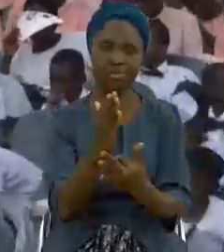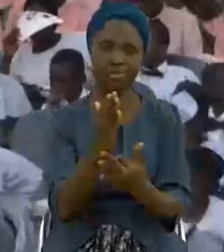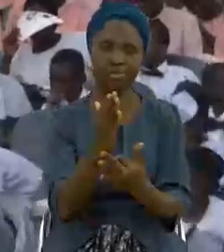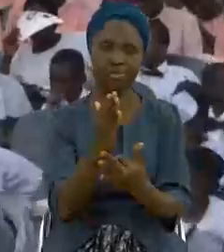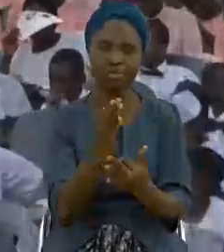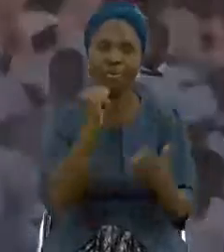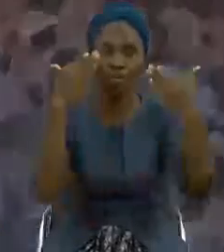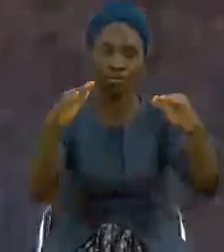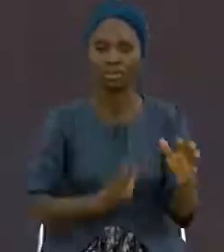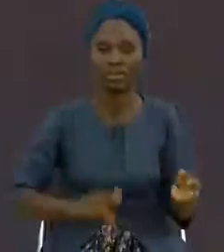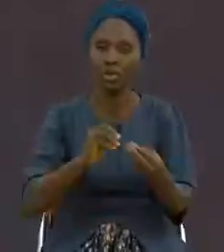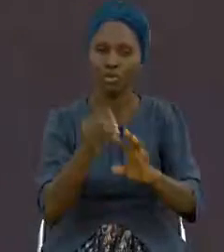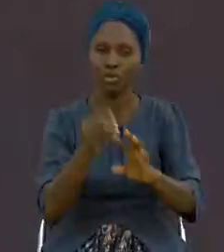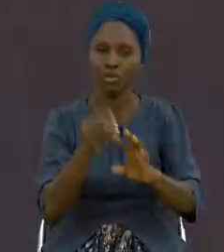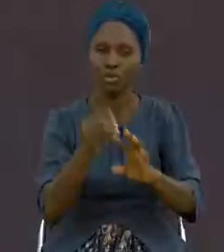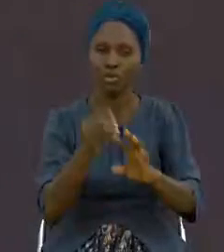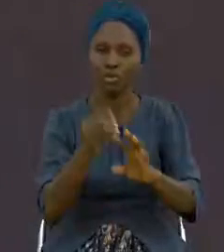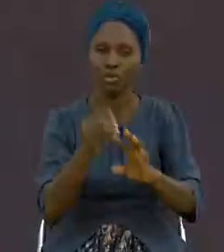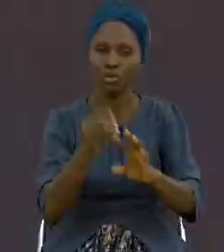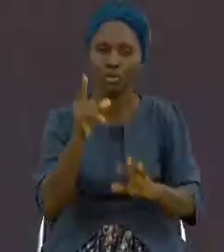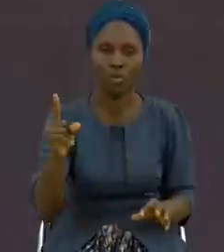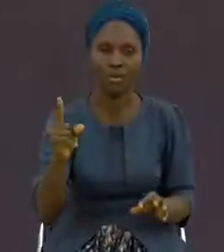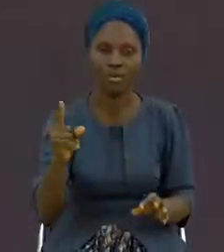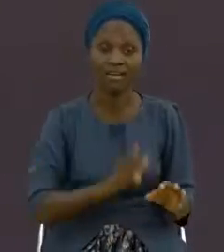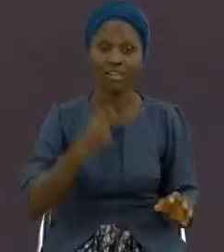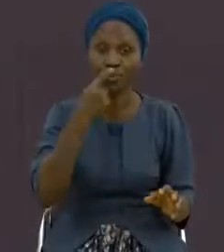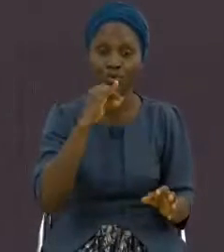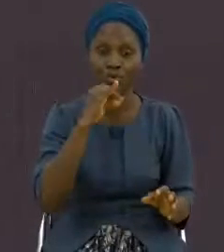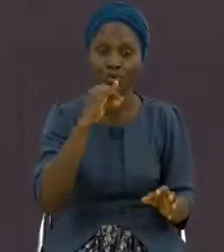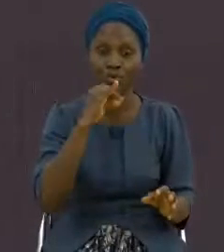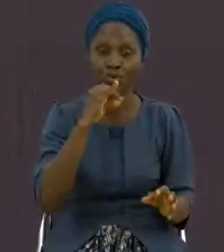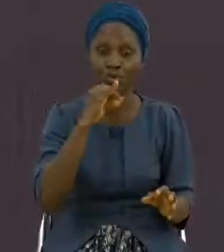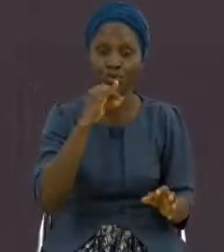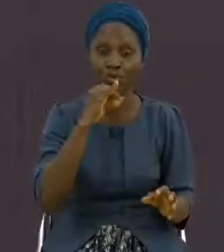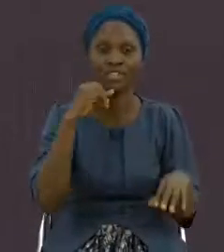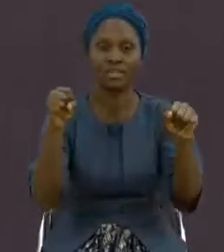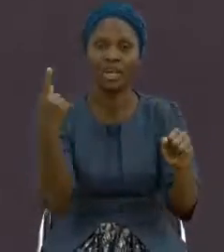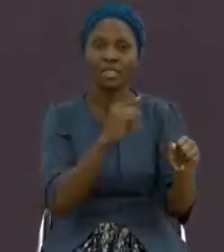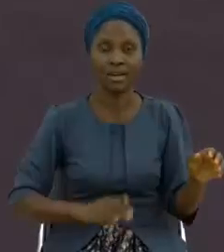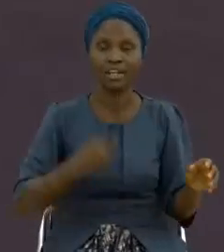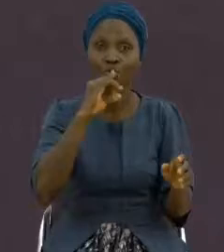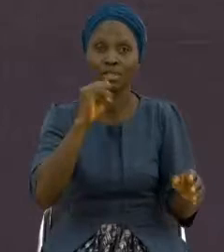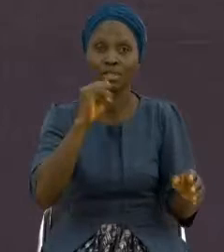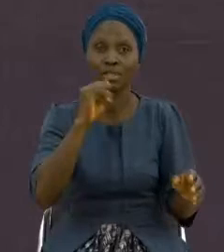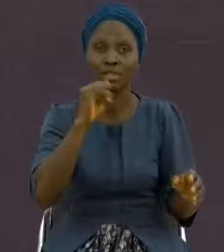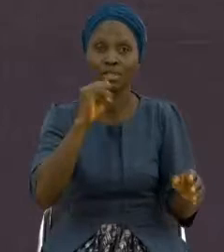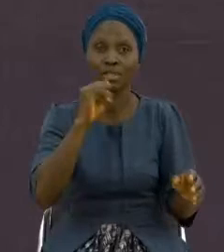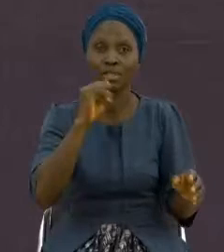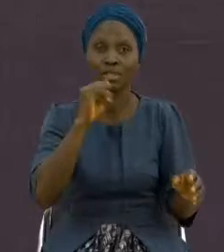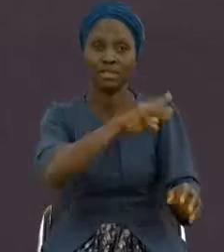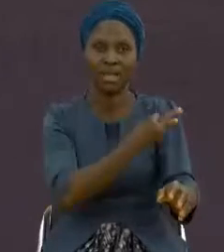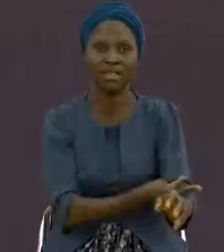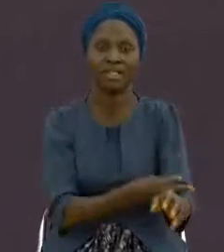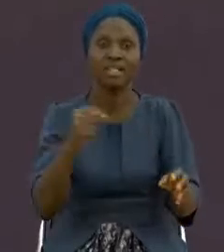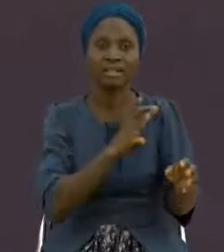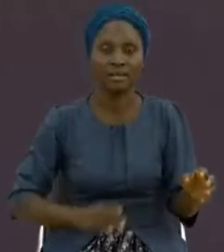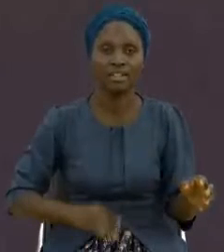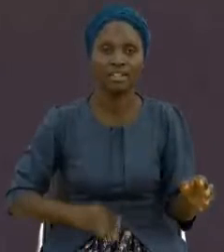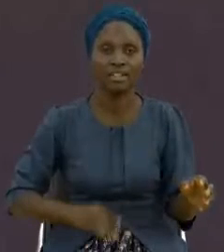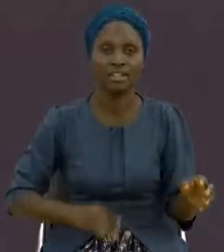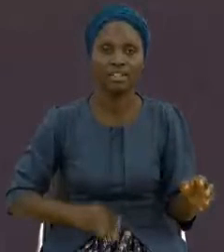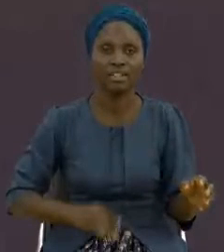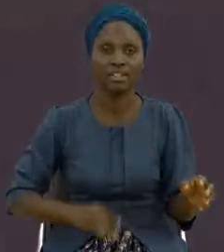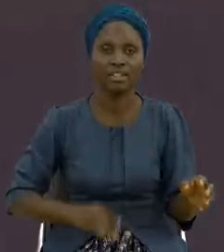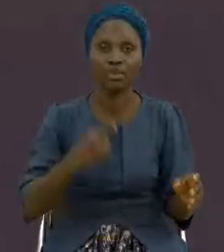is able, the Christ who is mighty, the Christ who is glorious, the